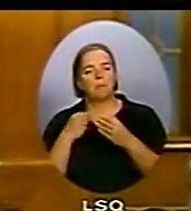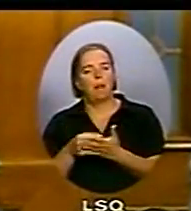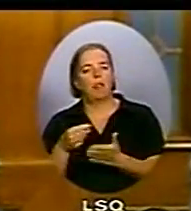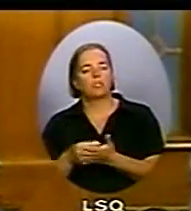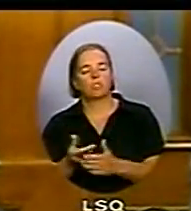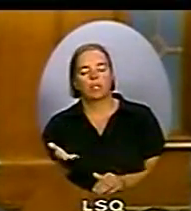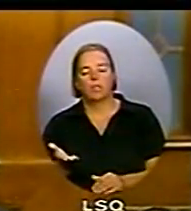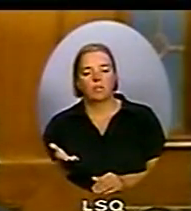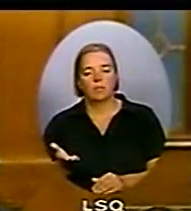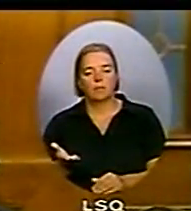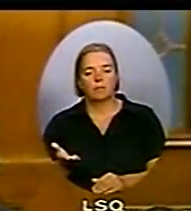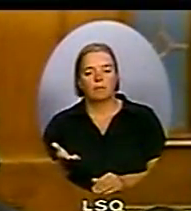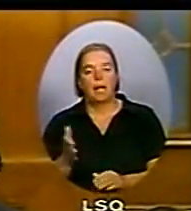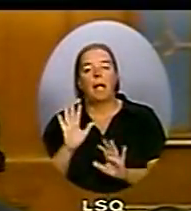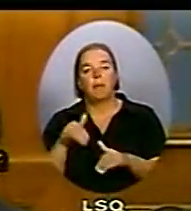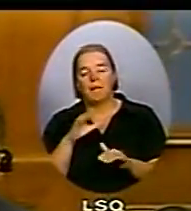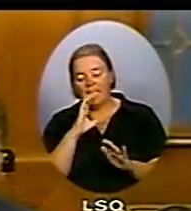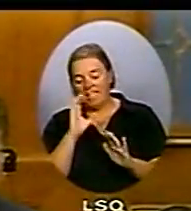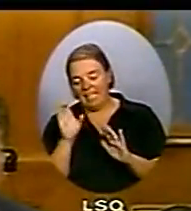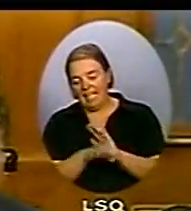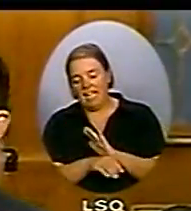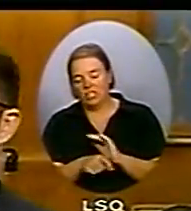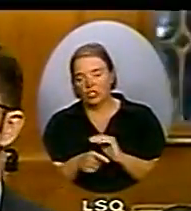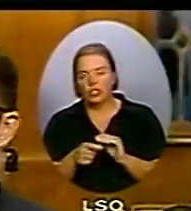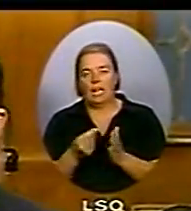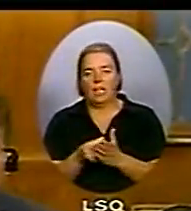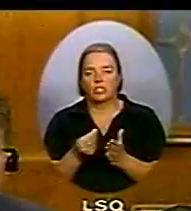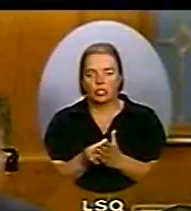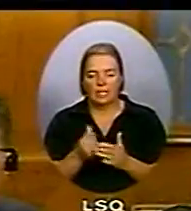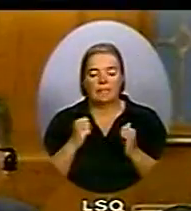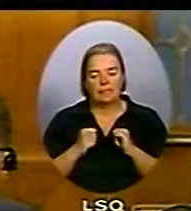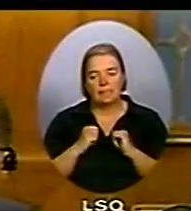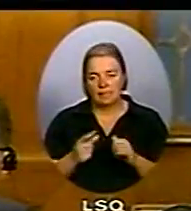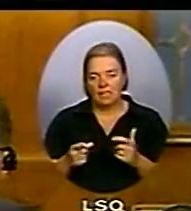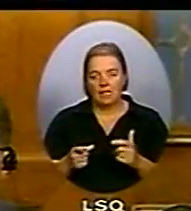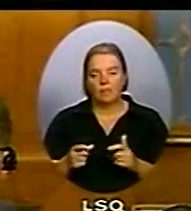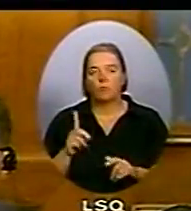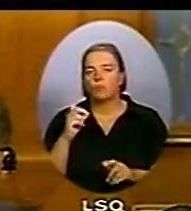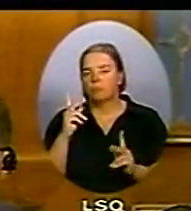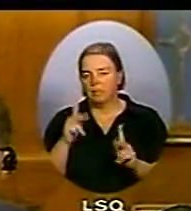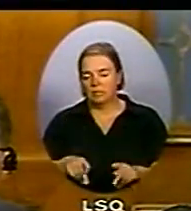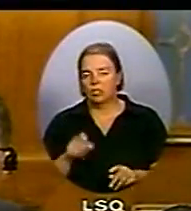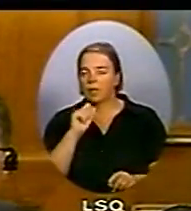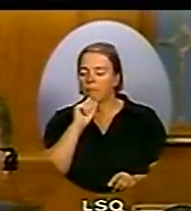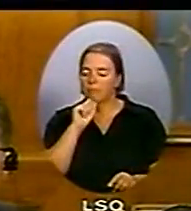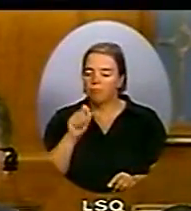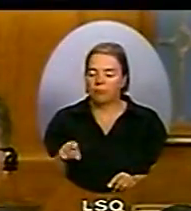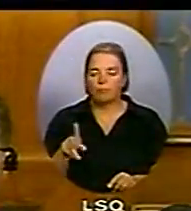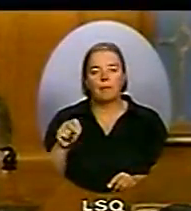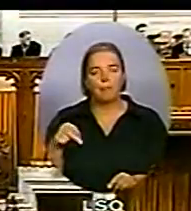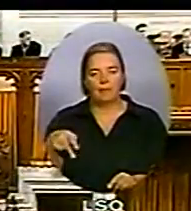NDP whistleblower to actually get the news out what their leader was trying to cover up, $340,000.